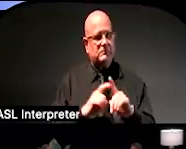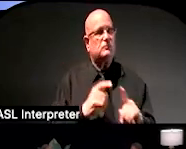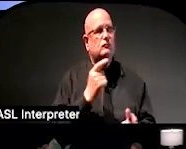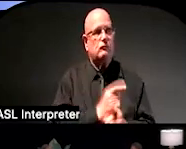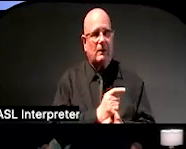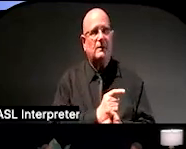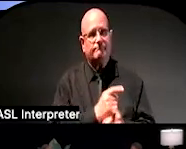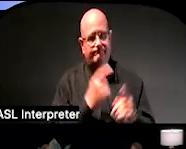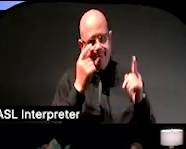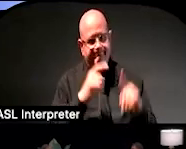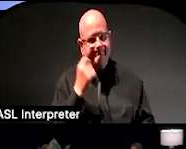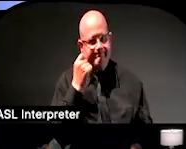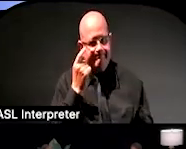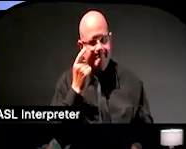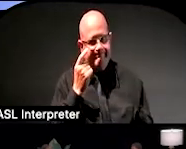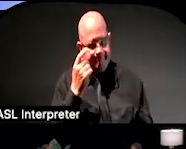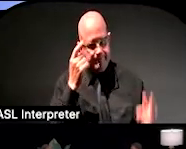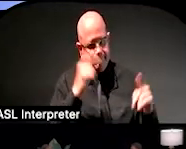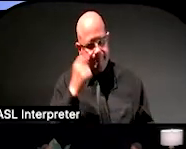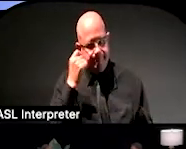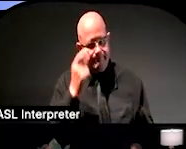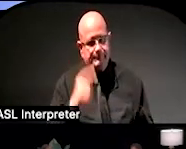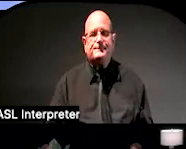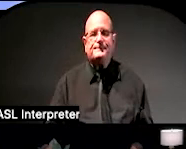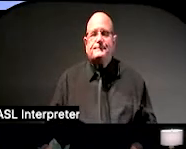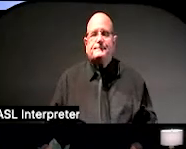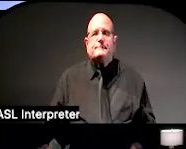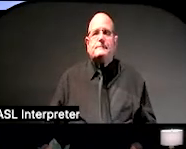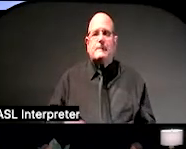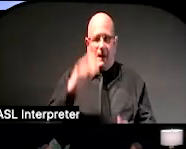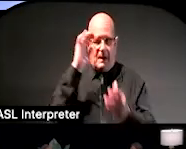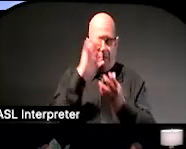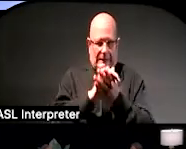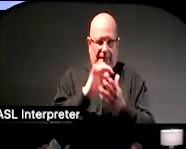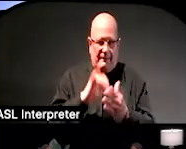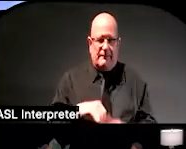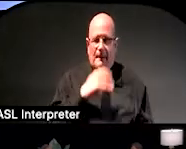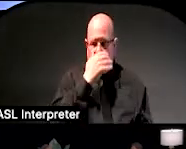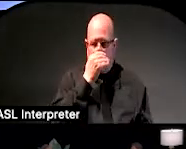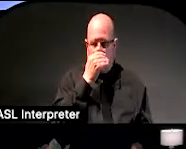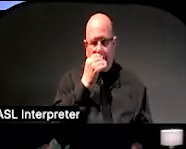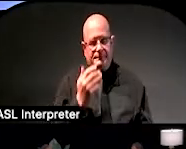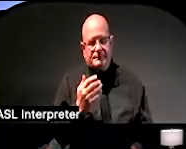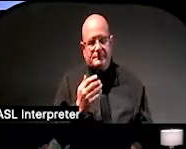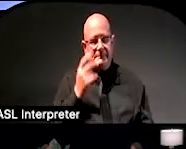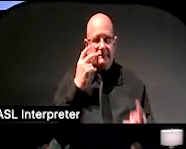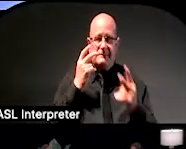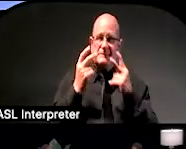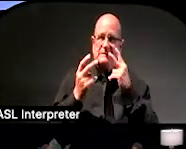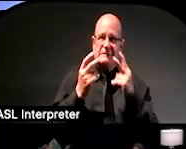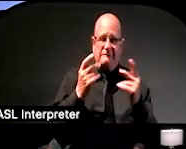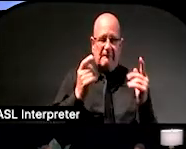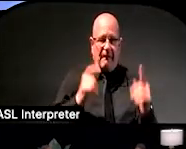it. I got it. And I just believe that. And I see it, I've seen it